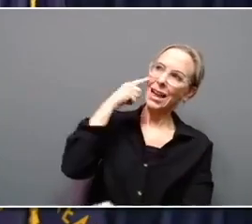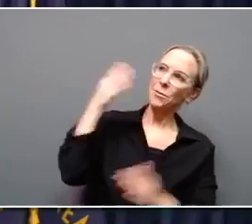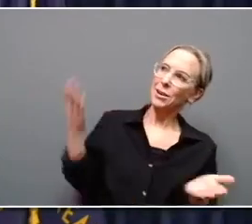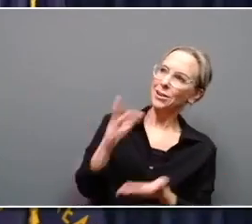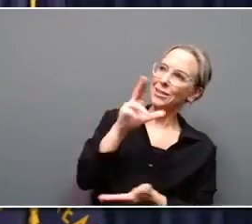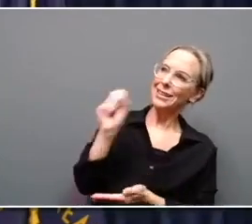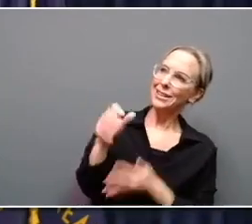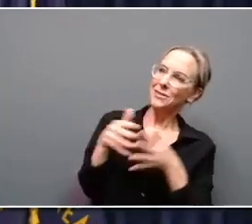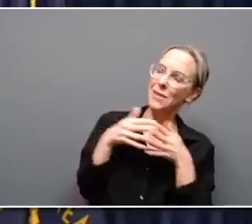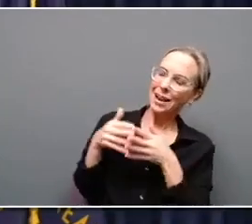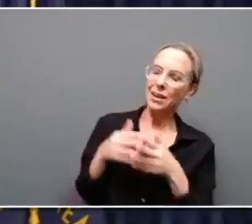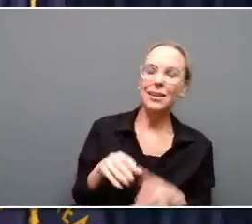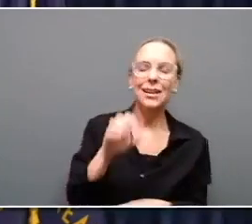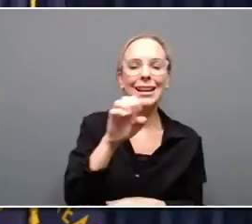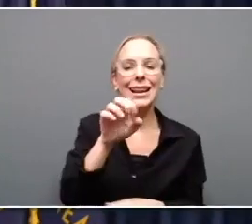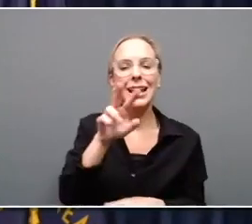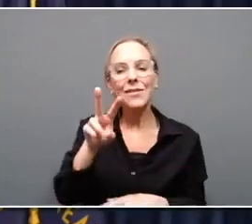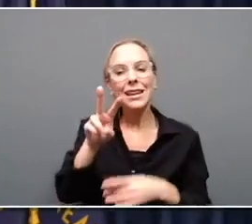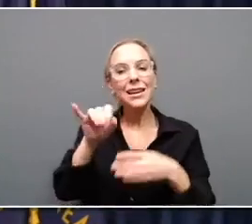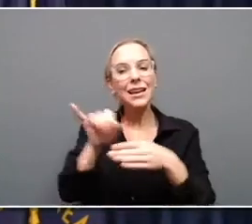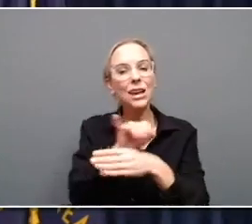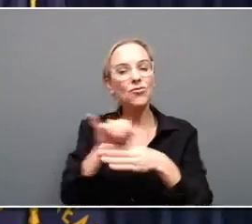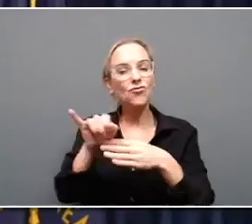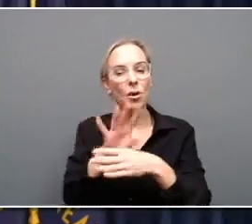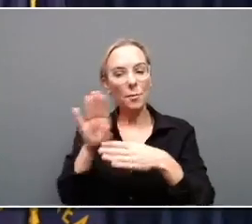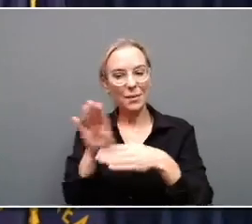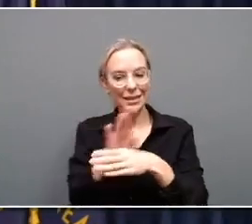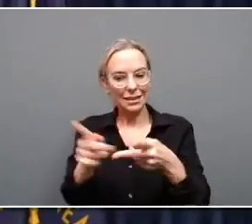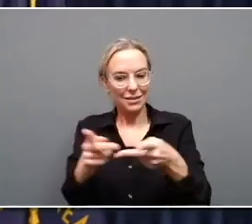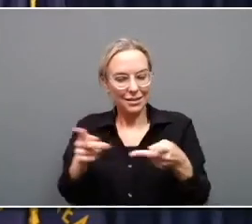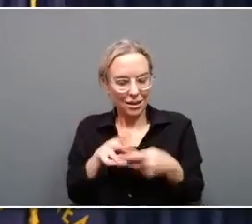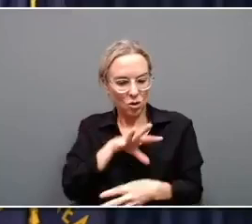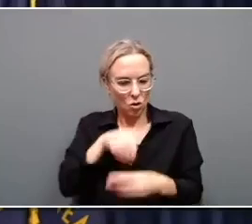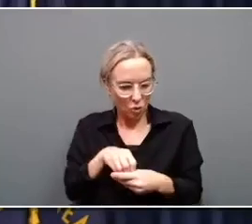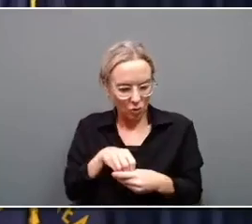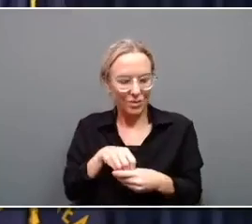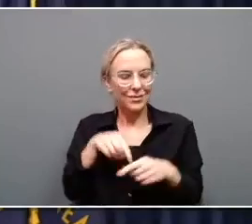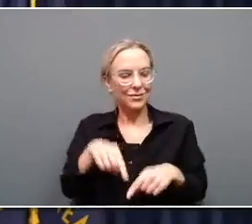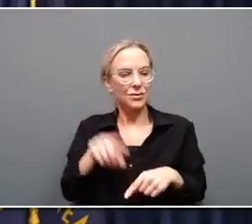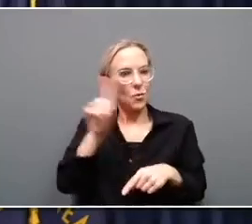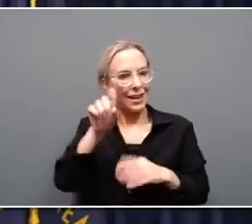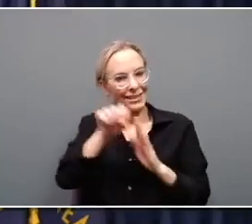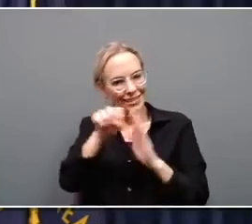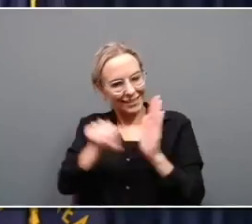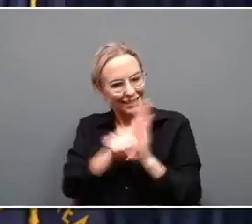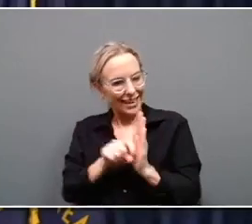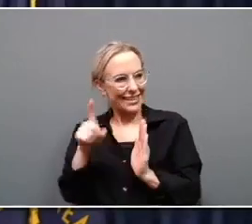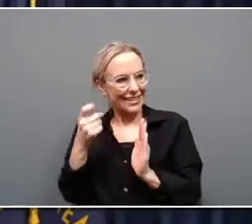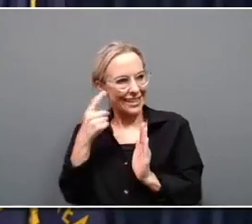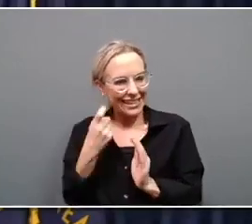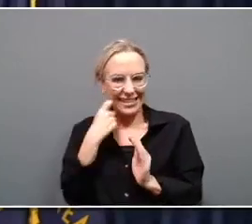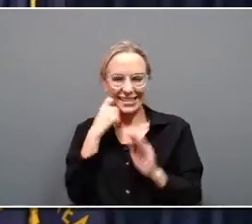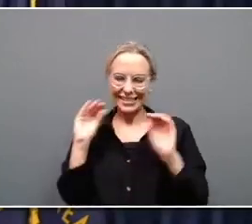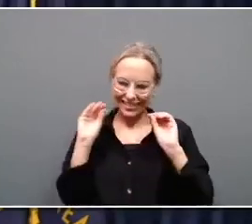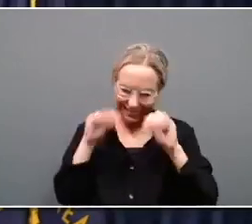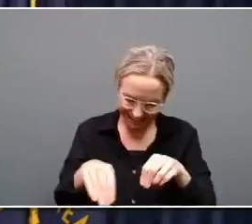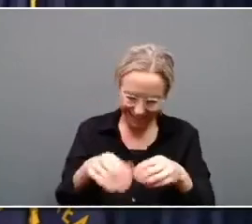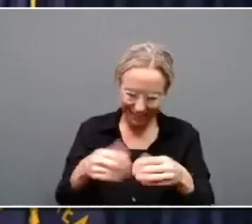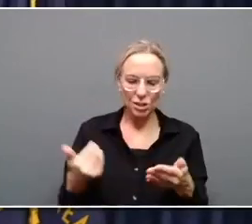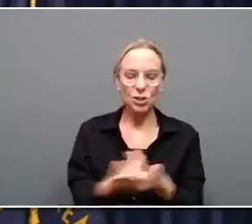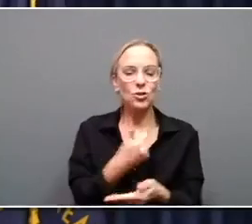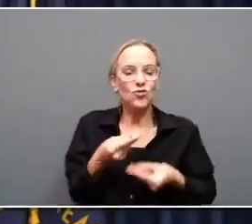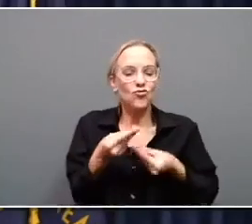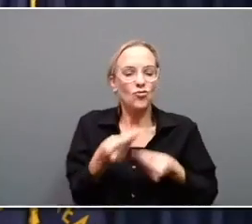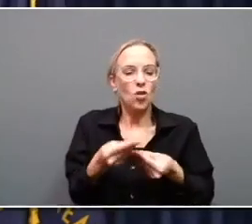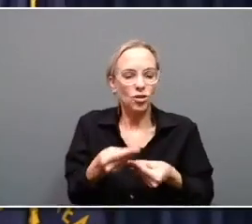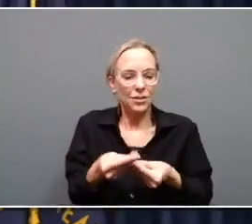EV infrastructure across the Commonwealth, including right here at the state capitol, where we just installed new chargers. They're at the top